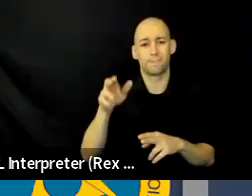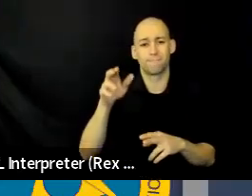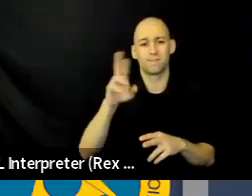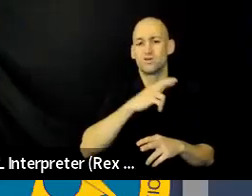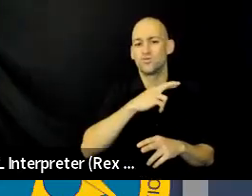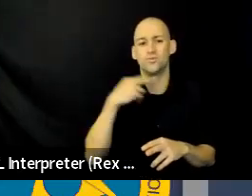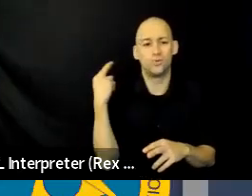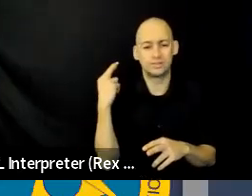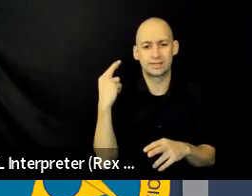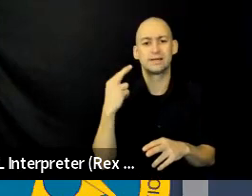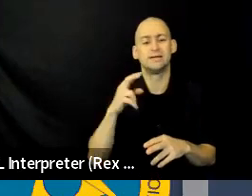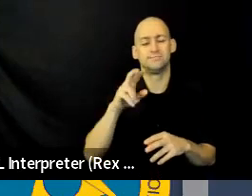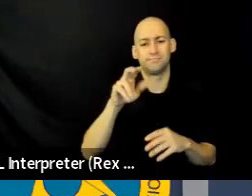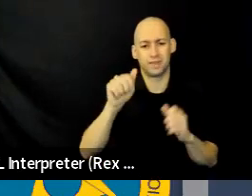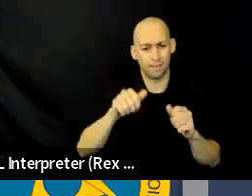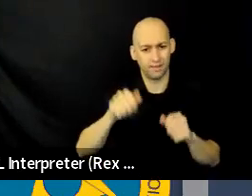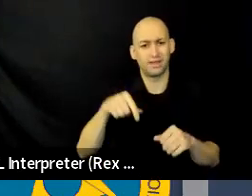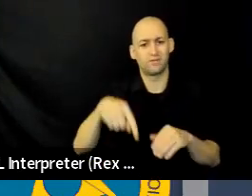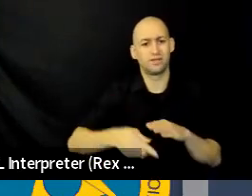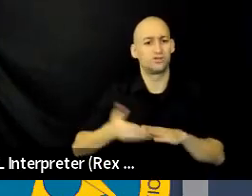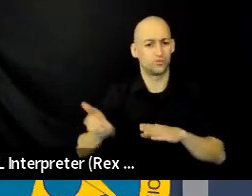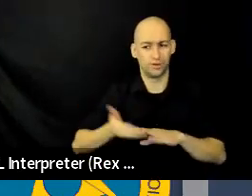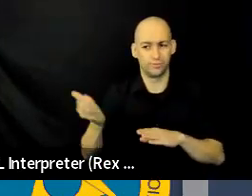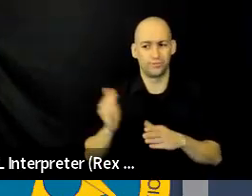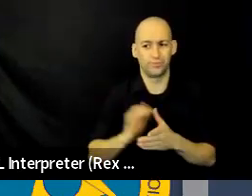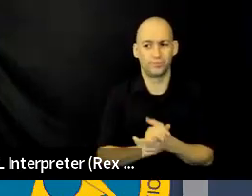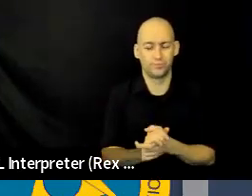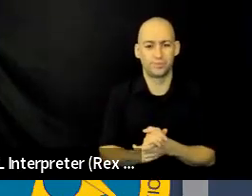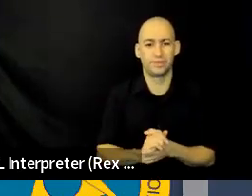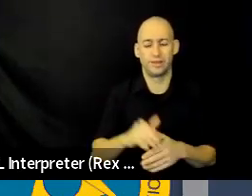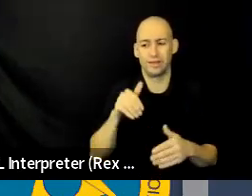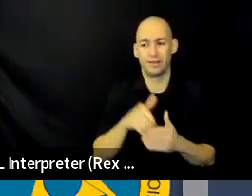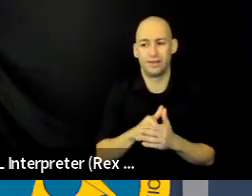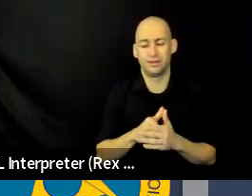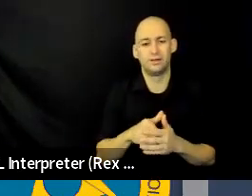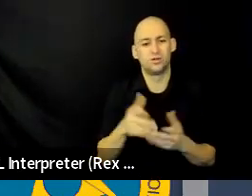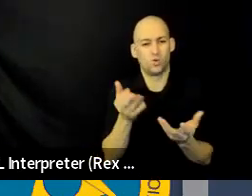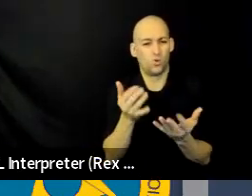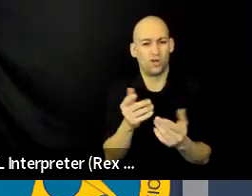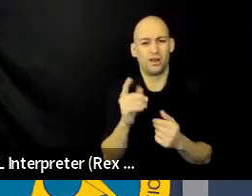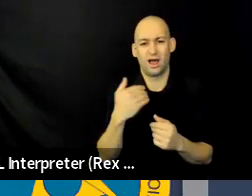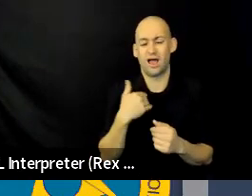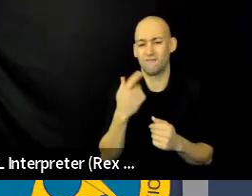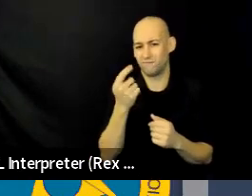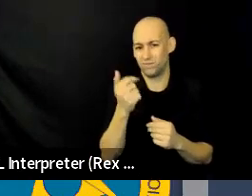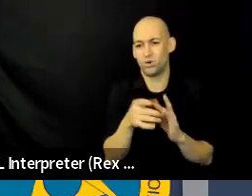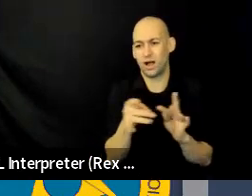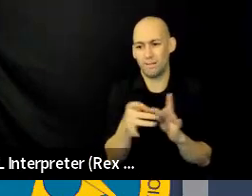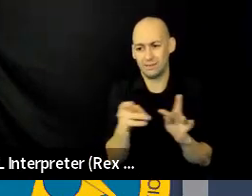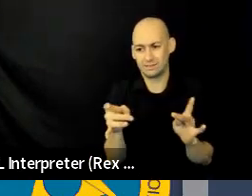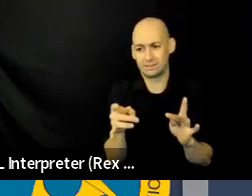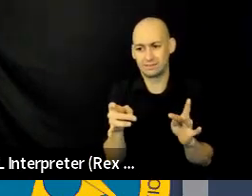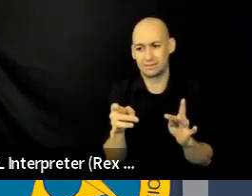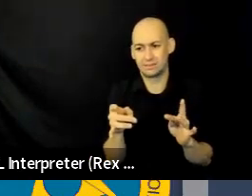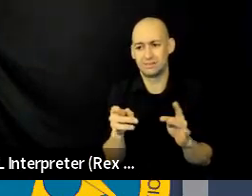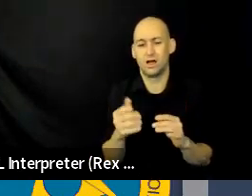jeopardizes the viability. If I might, if you'll indulge me, I have a couple of comments that